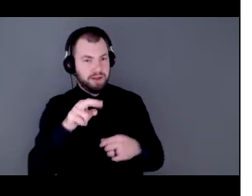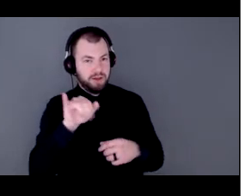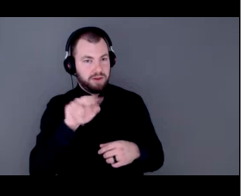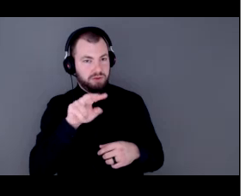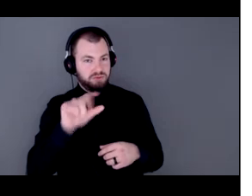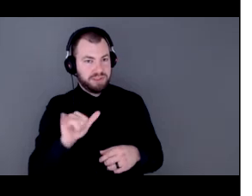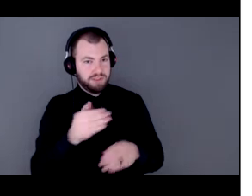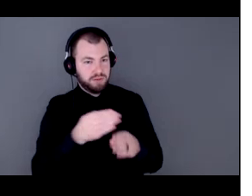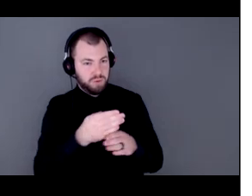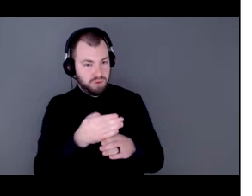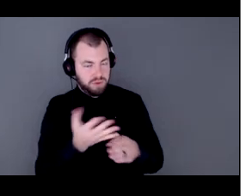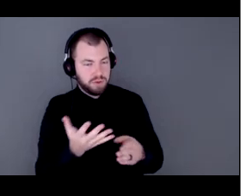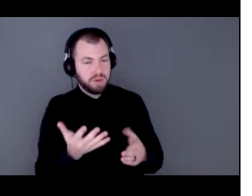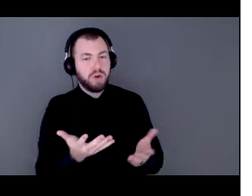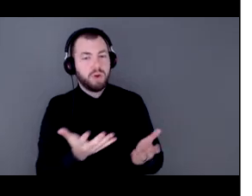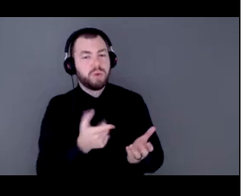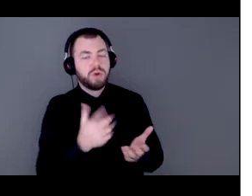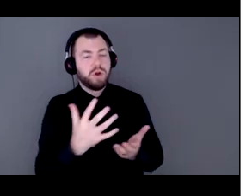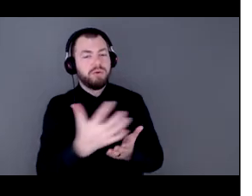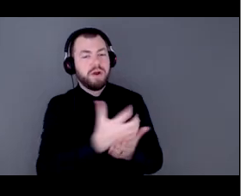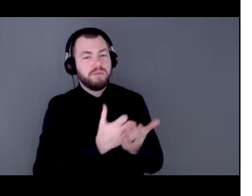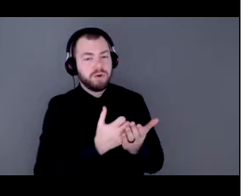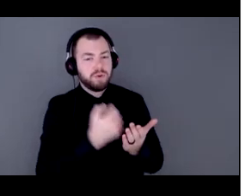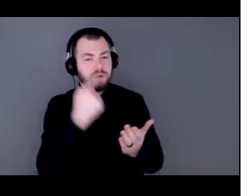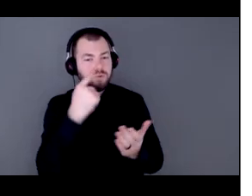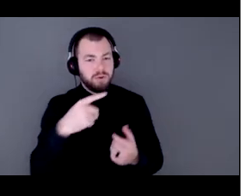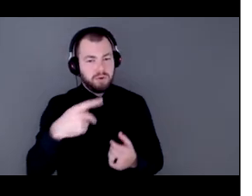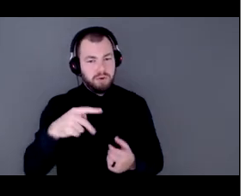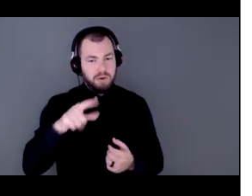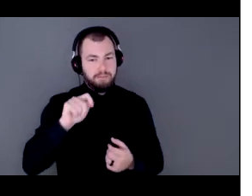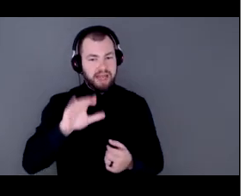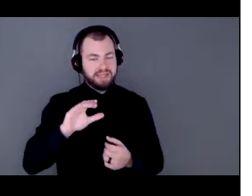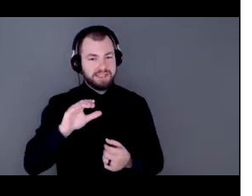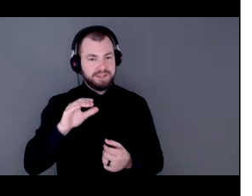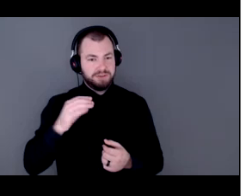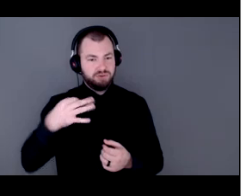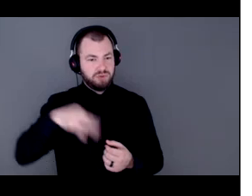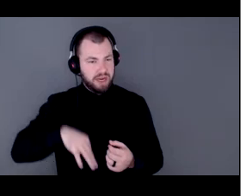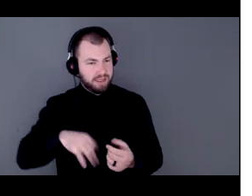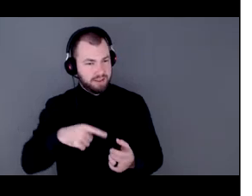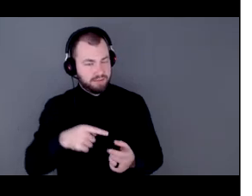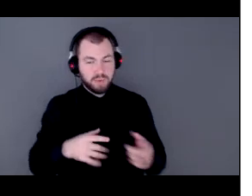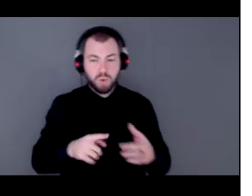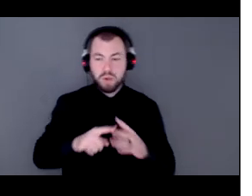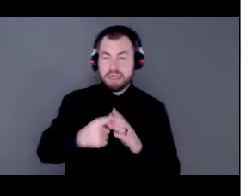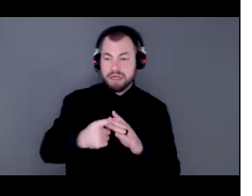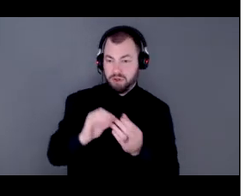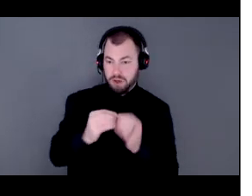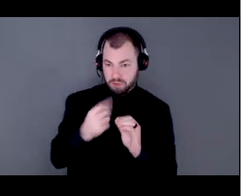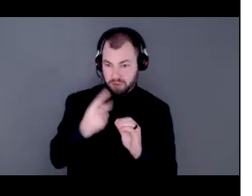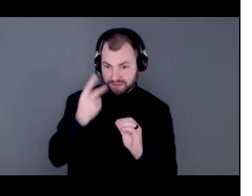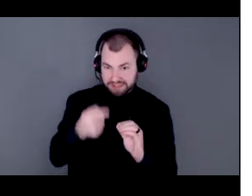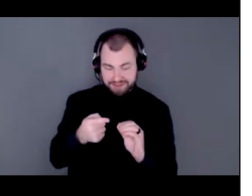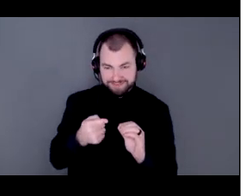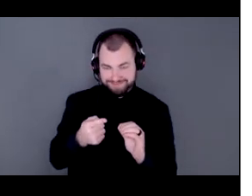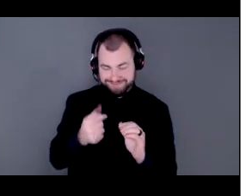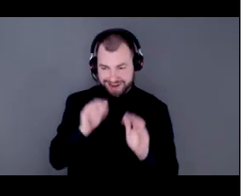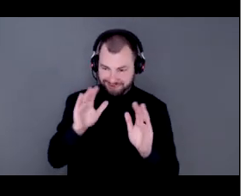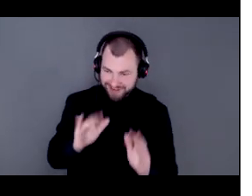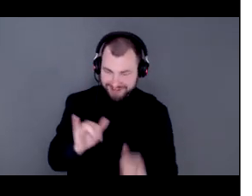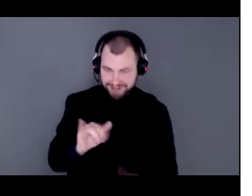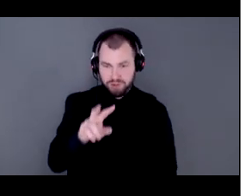your revenue in terms of the plastic credit that you mentioned? So the initial numbers that I've seen, they're not flattering. It's like $200